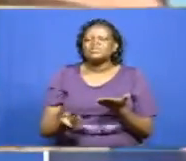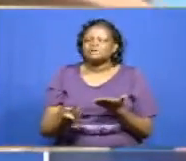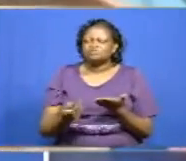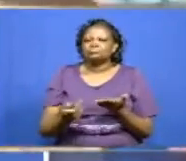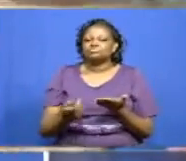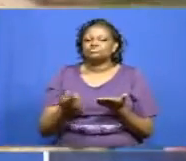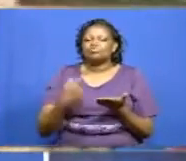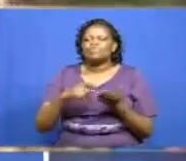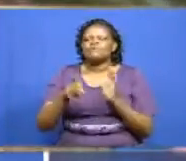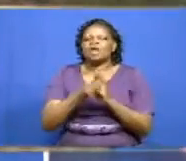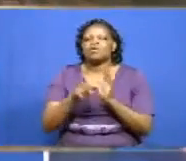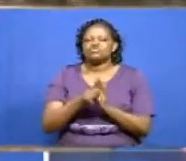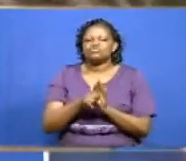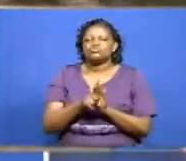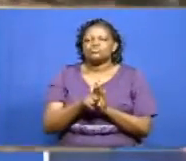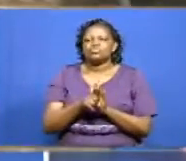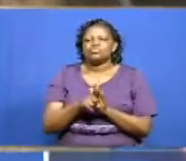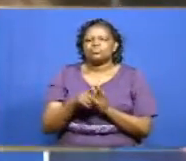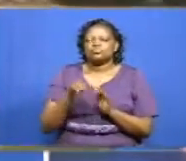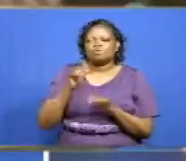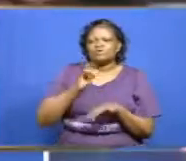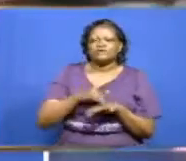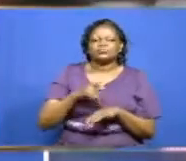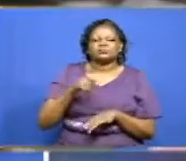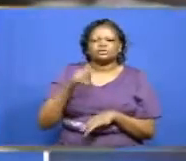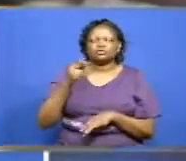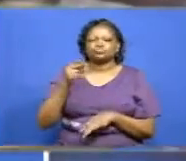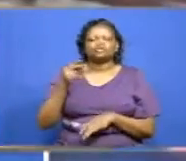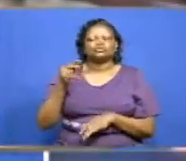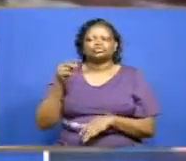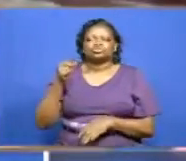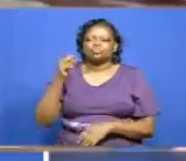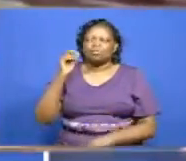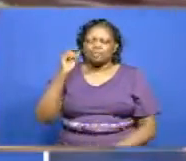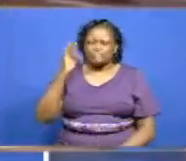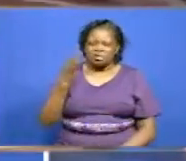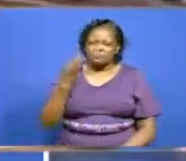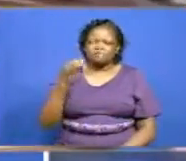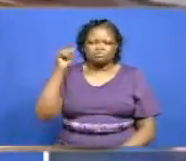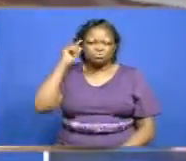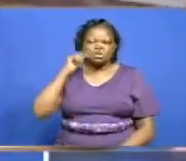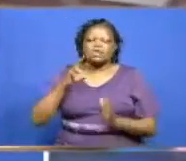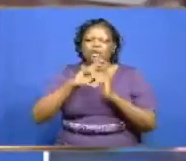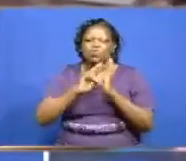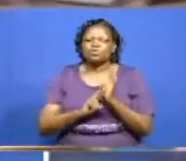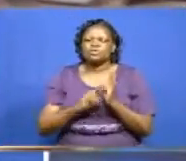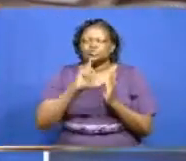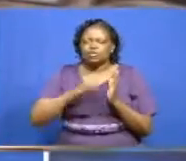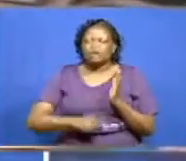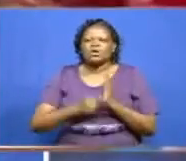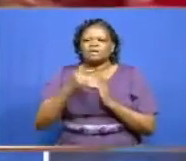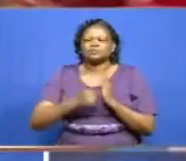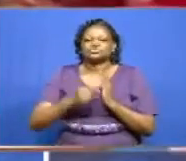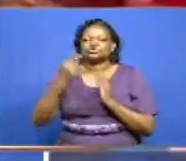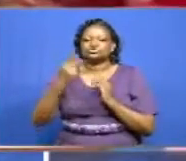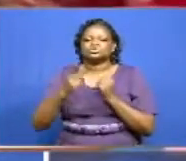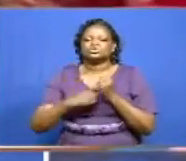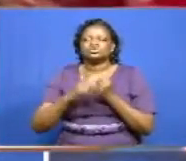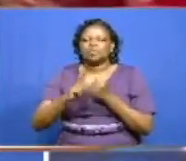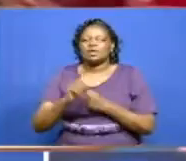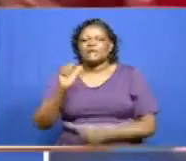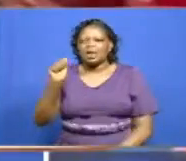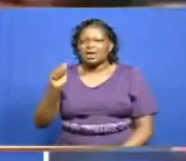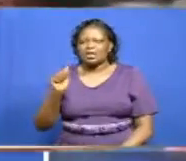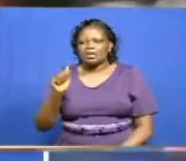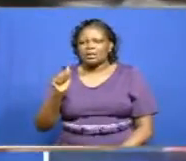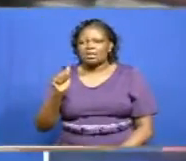rule, advised the President to dissolve the August House. The CJ pointed out that Article 261A, read